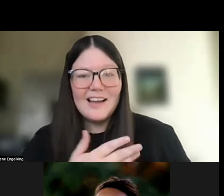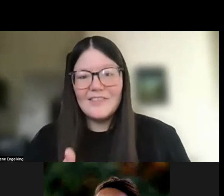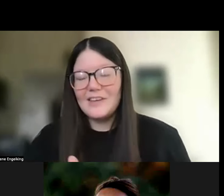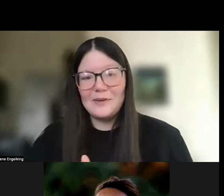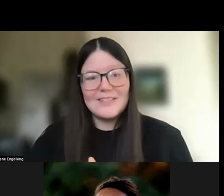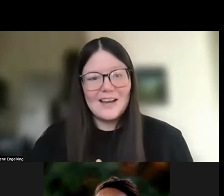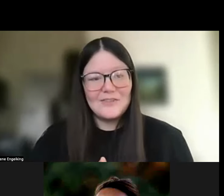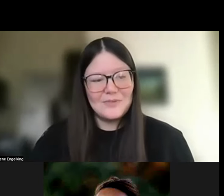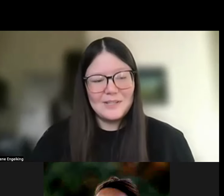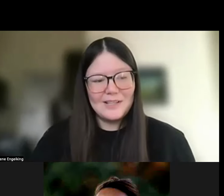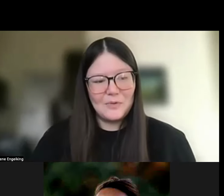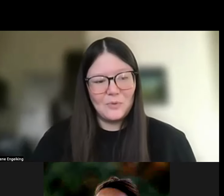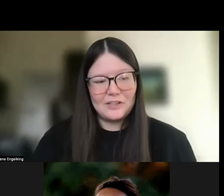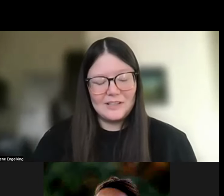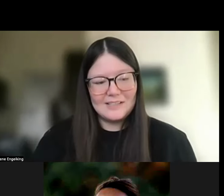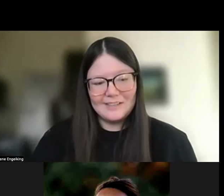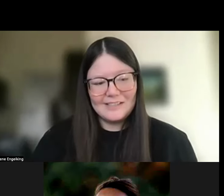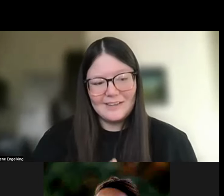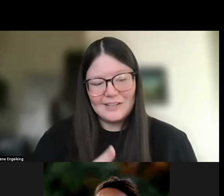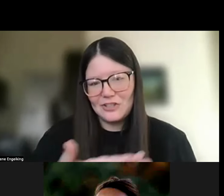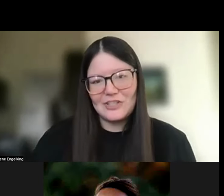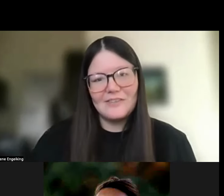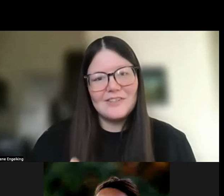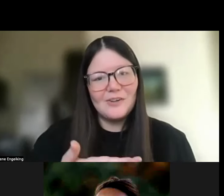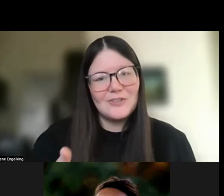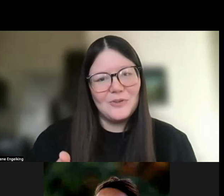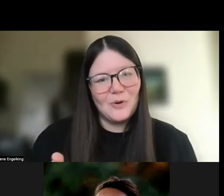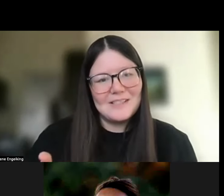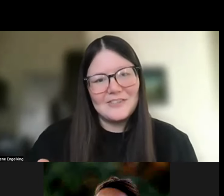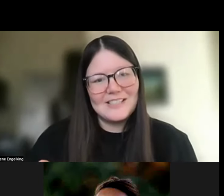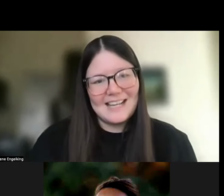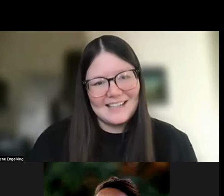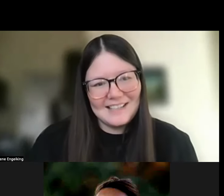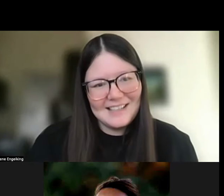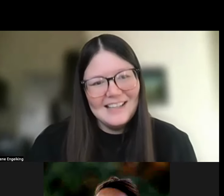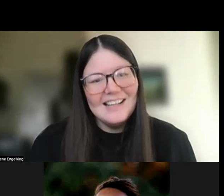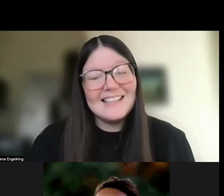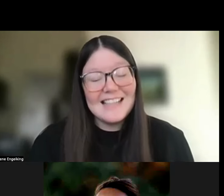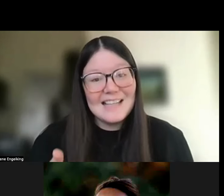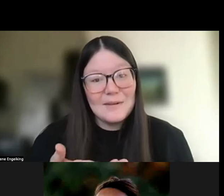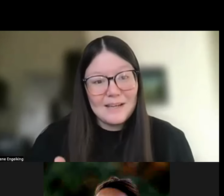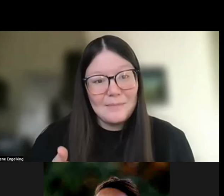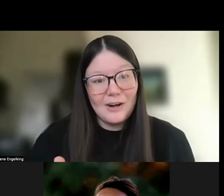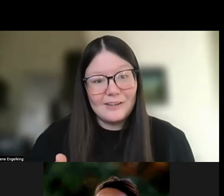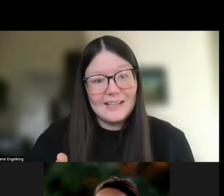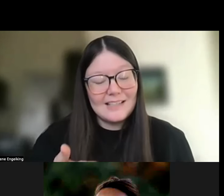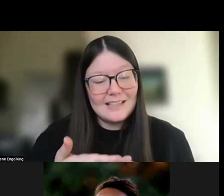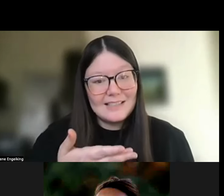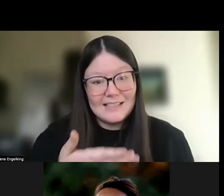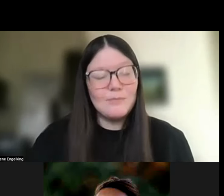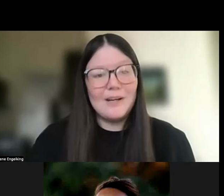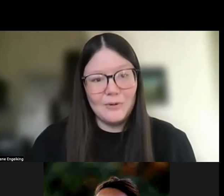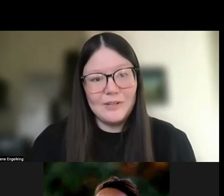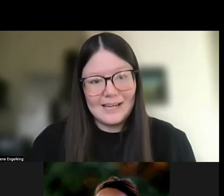And all I can think about is how do we like work collectively to like shift cultural norms and understanding? Because that's that big part, right? Because it